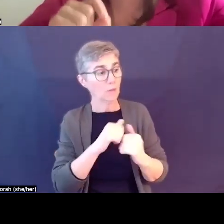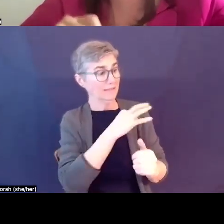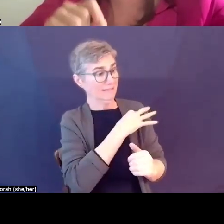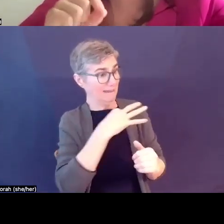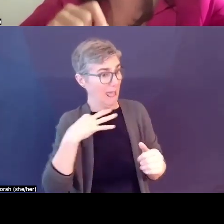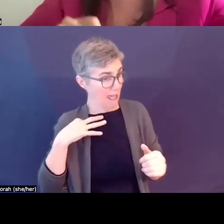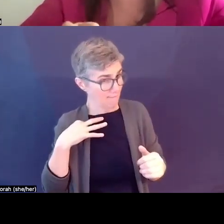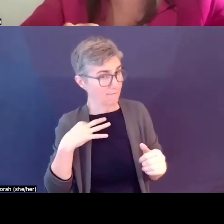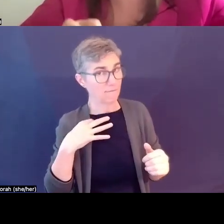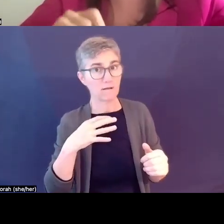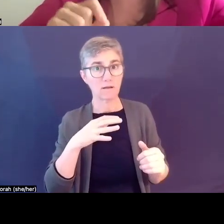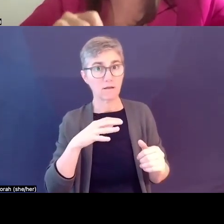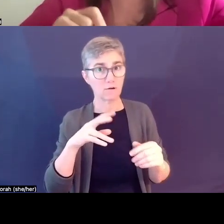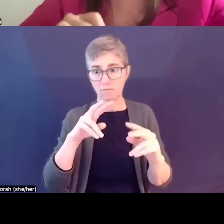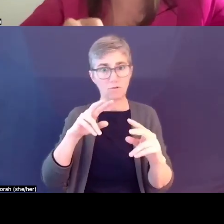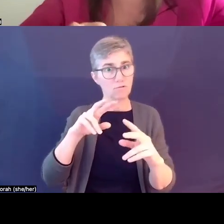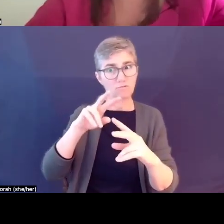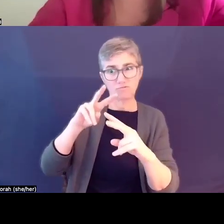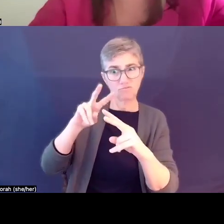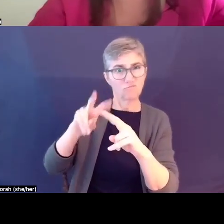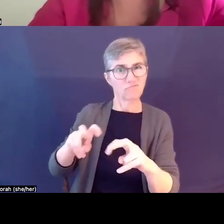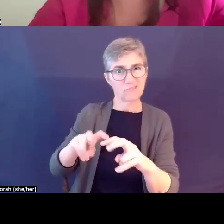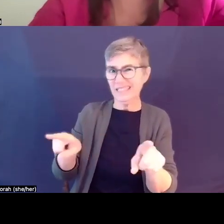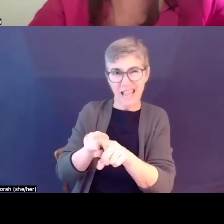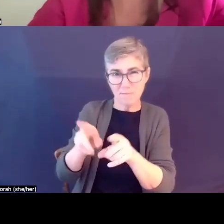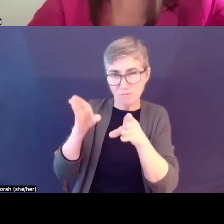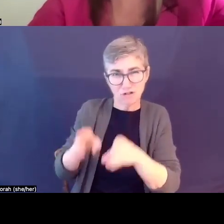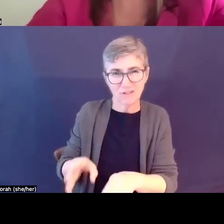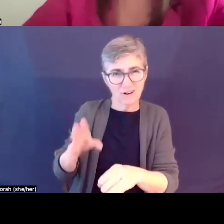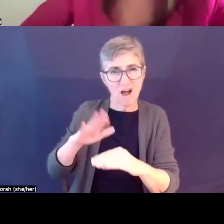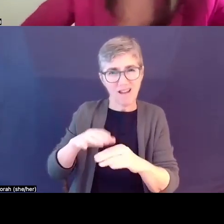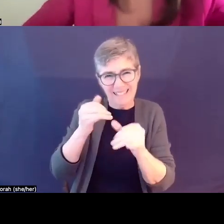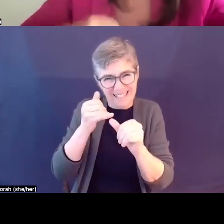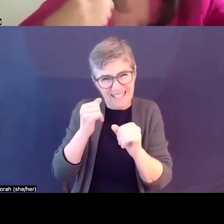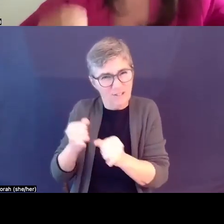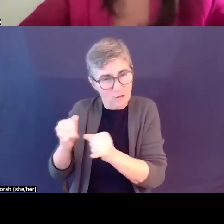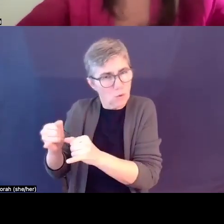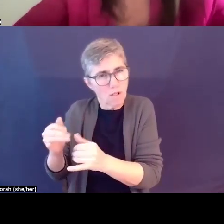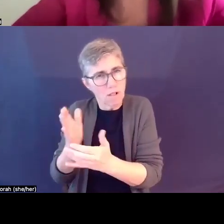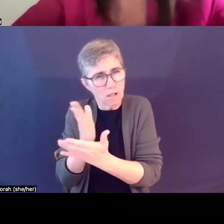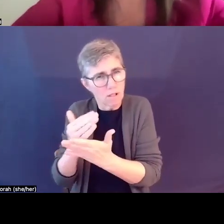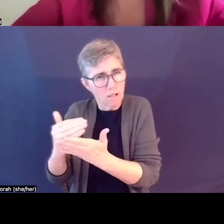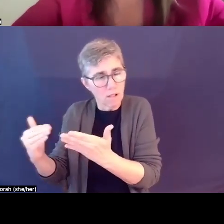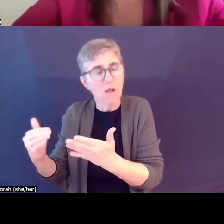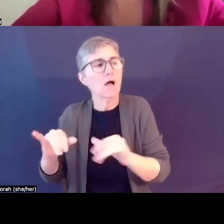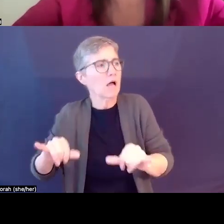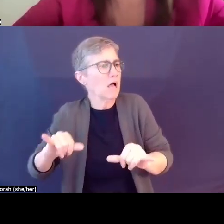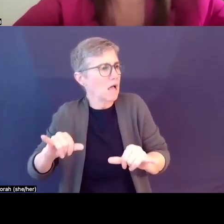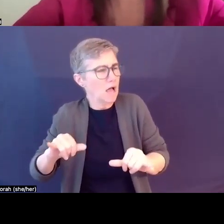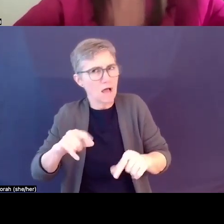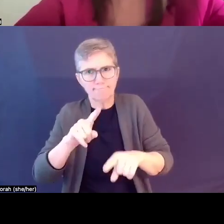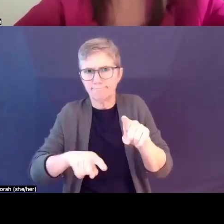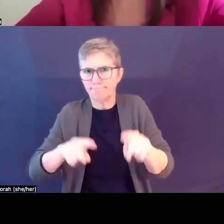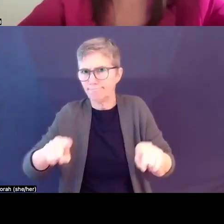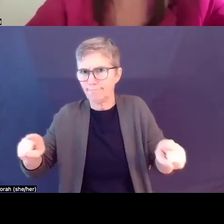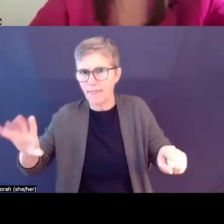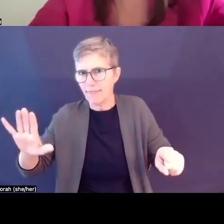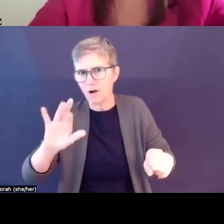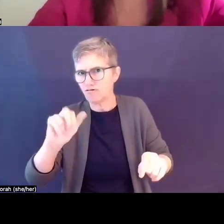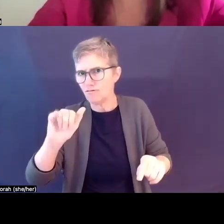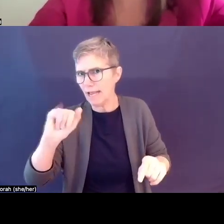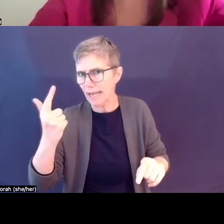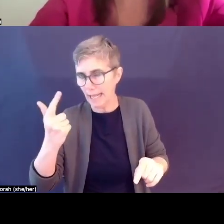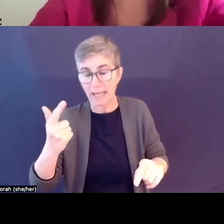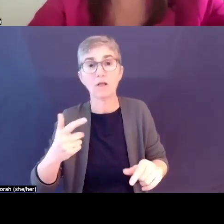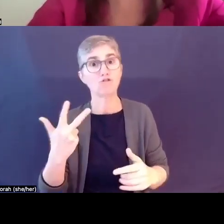rating the same person on individual items. This finding was supported by what we were hearing in interviews as well. 3 areas that